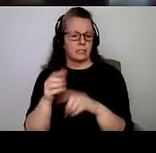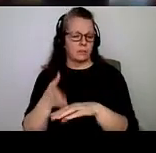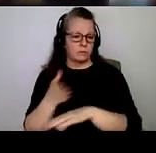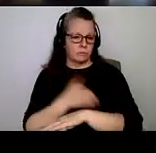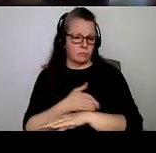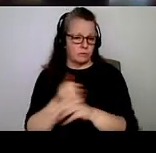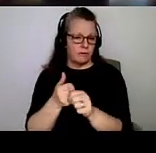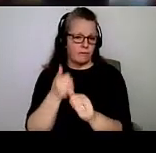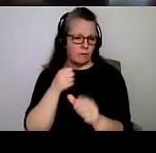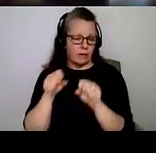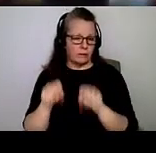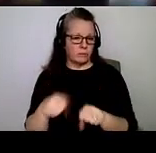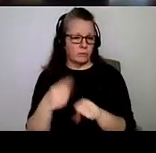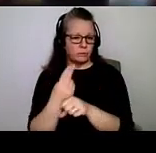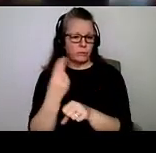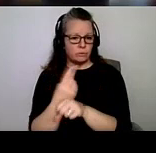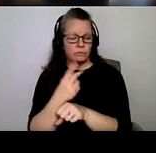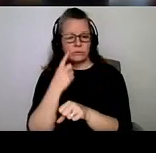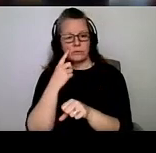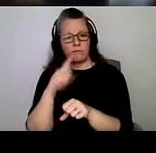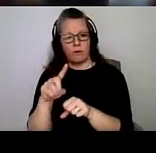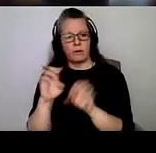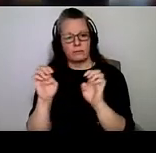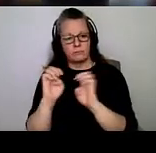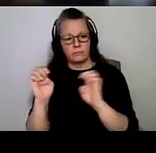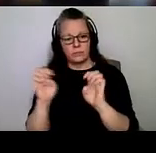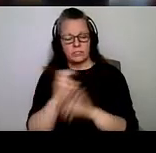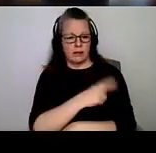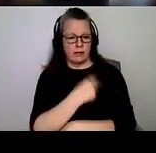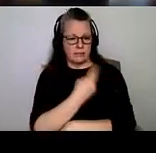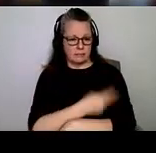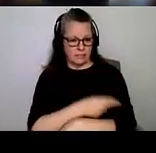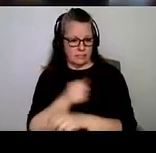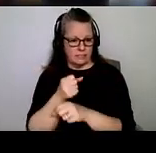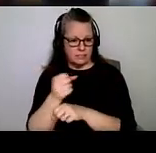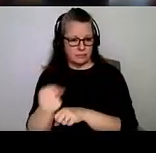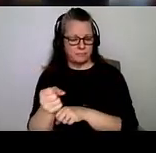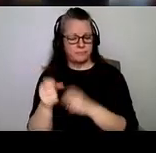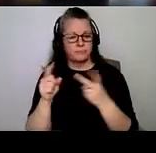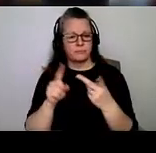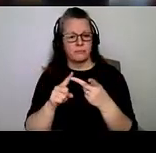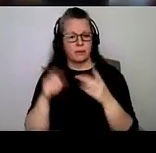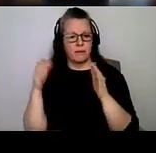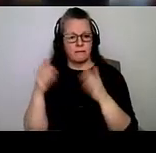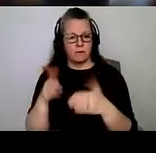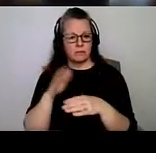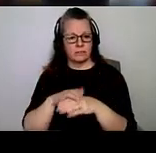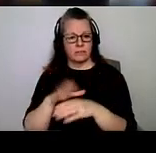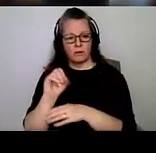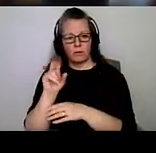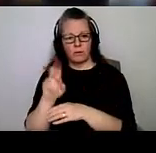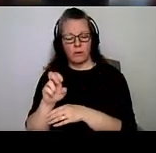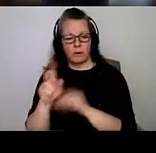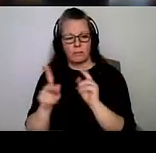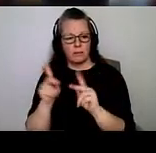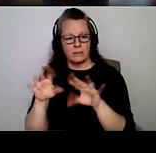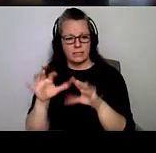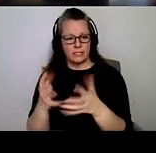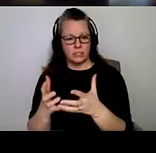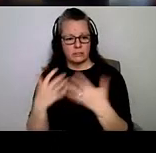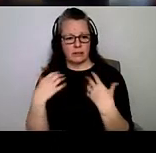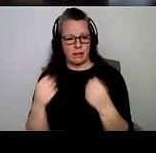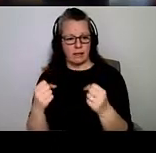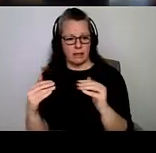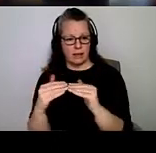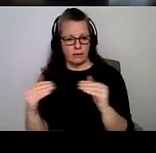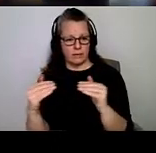avoidable utilization with regard to emergency department hospitalization. It has a focus on core populations and health equity.